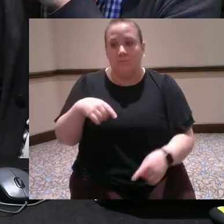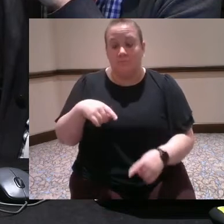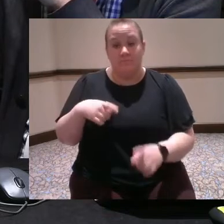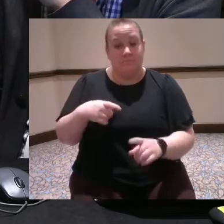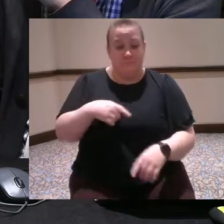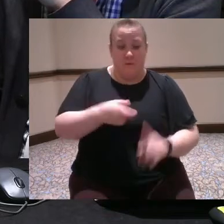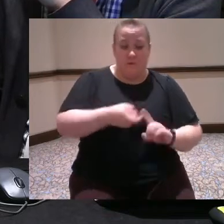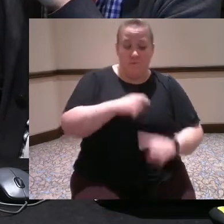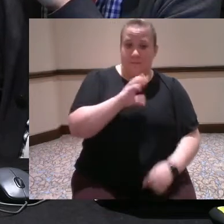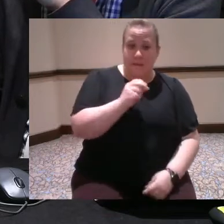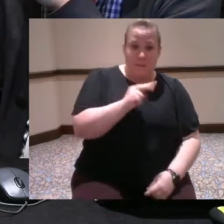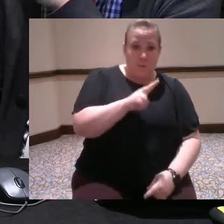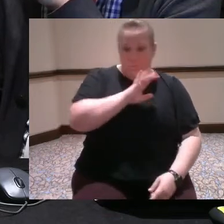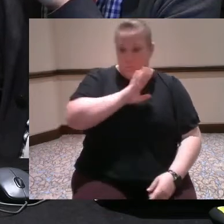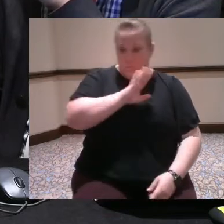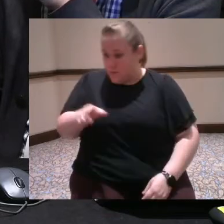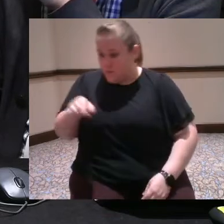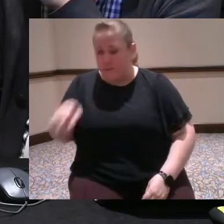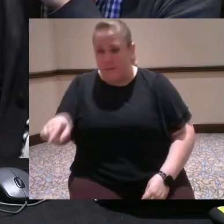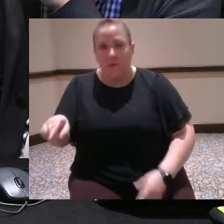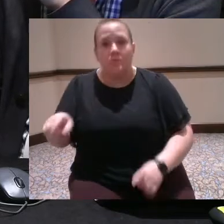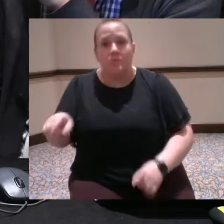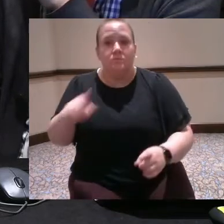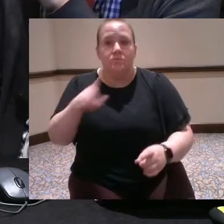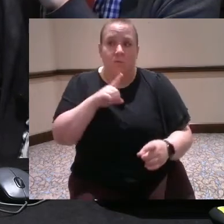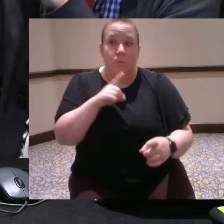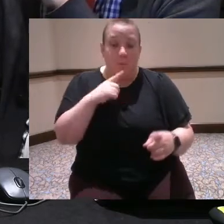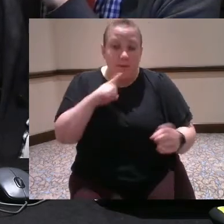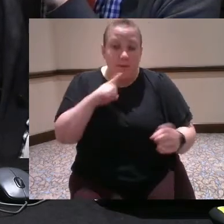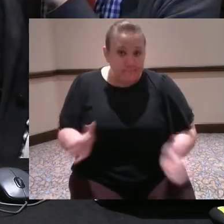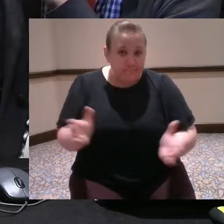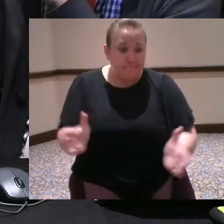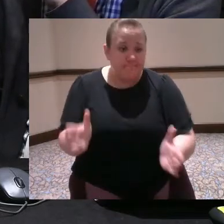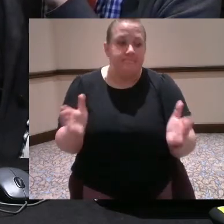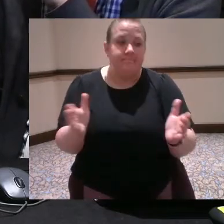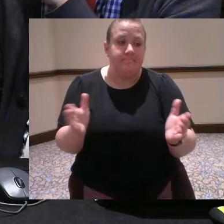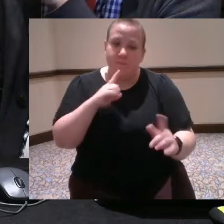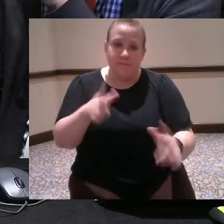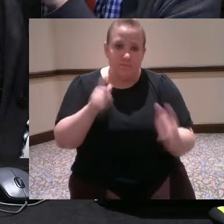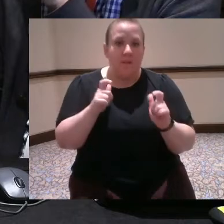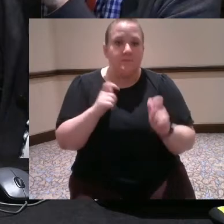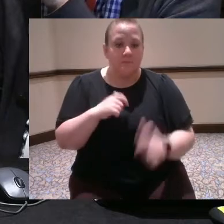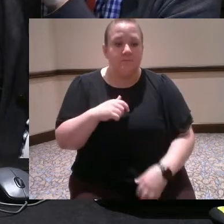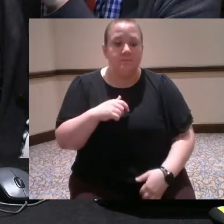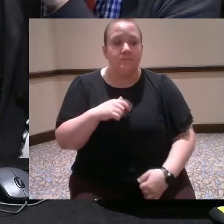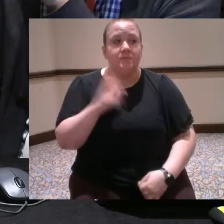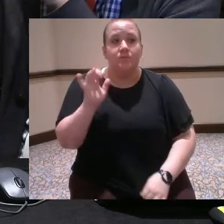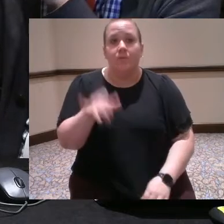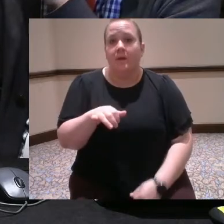We nurture them quickly, and that's totally